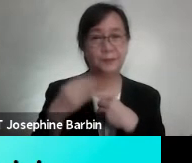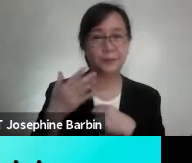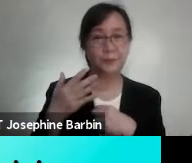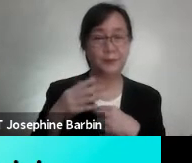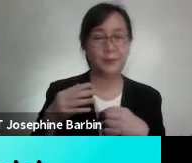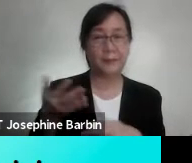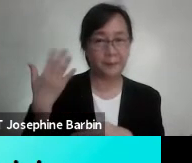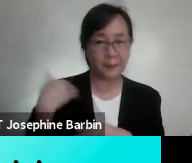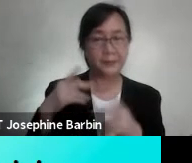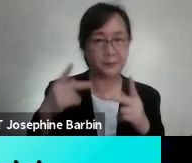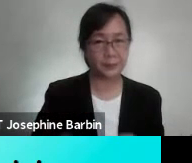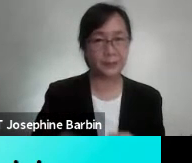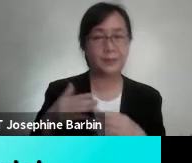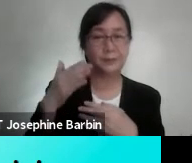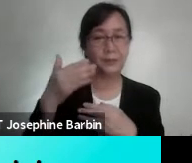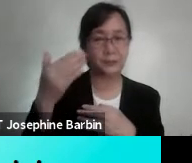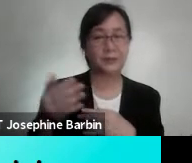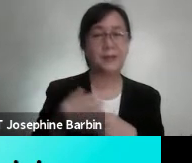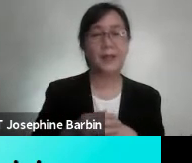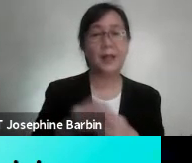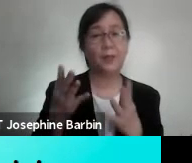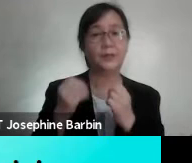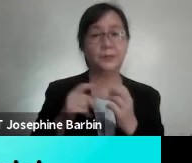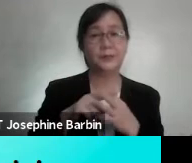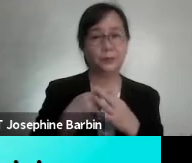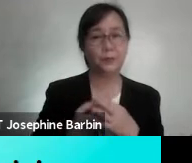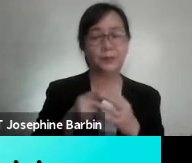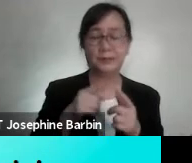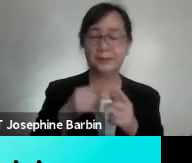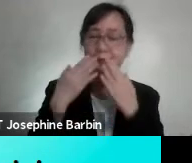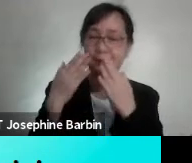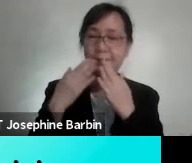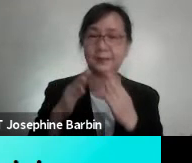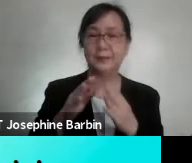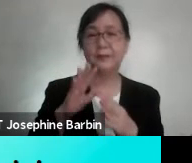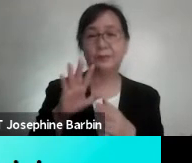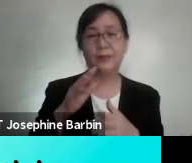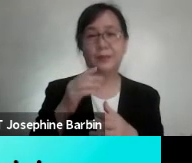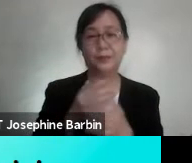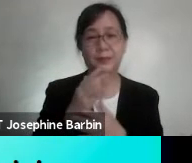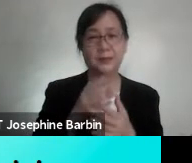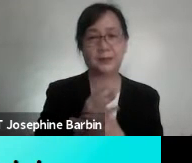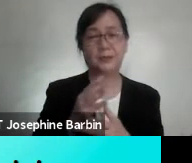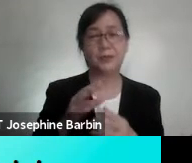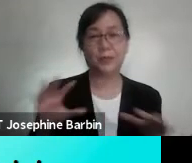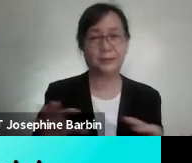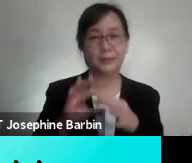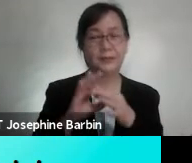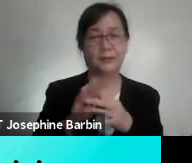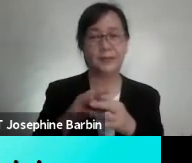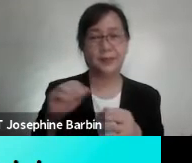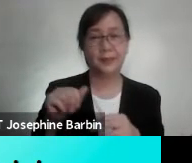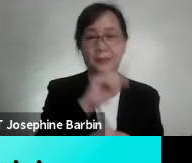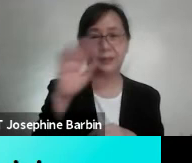present and emerging. I also want to begin by thanking Child Rights Coalition Asia for both